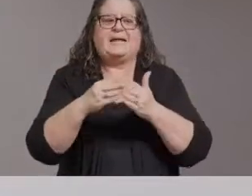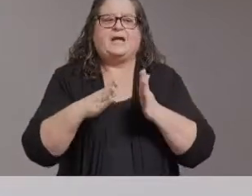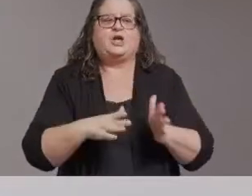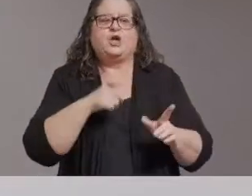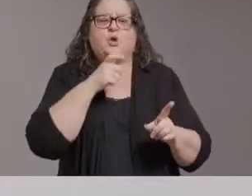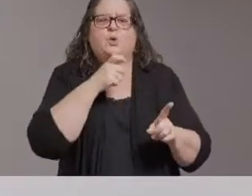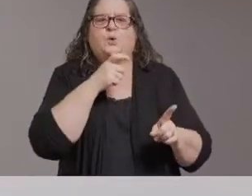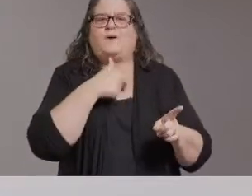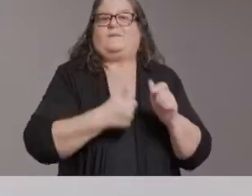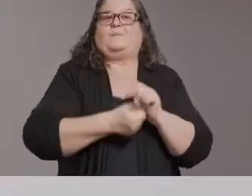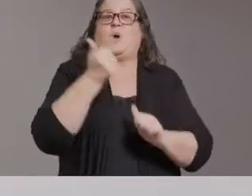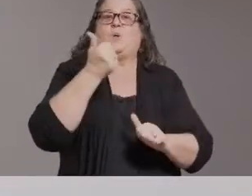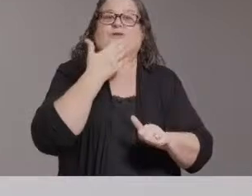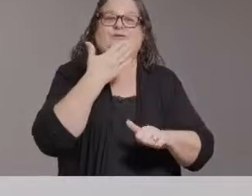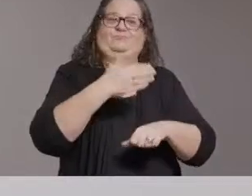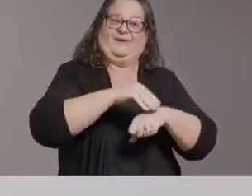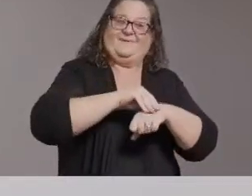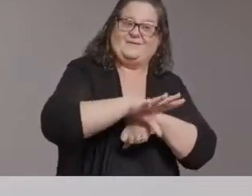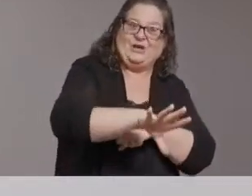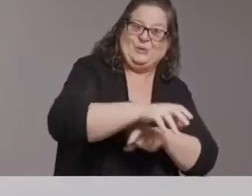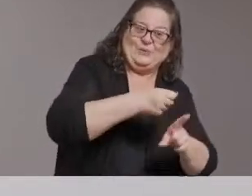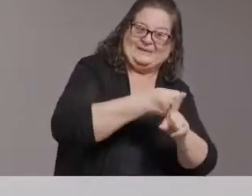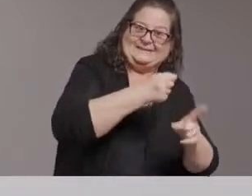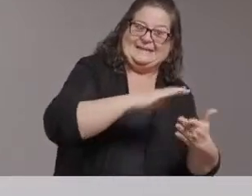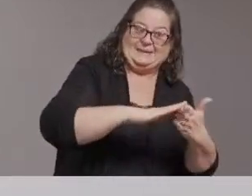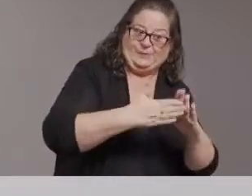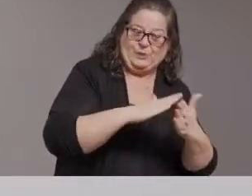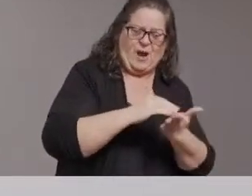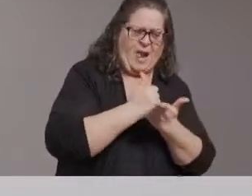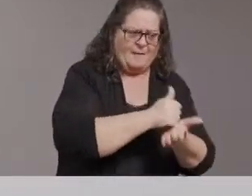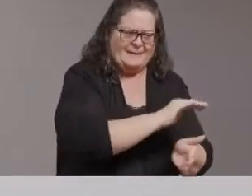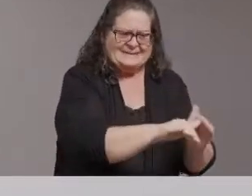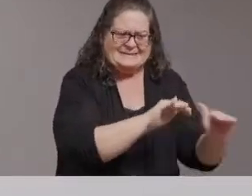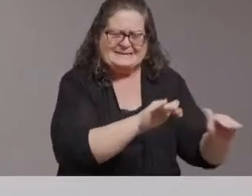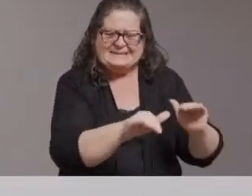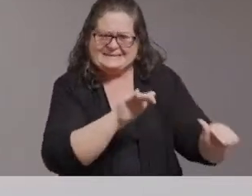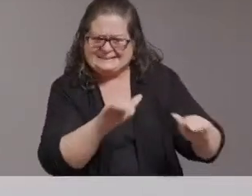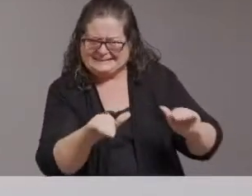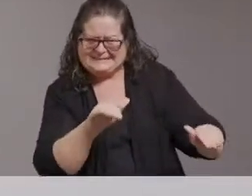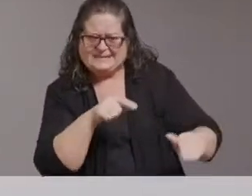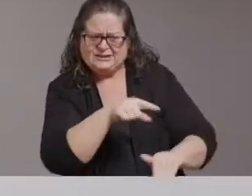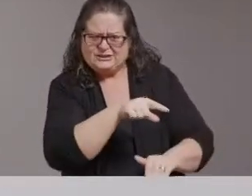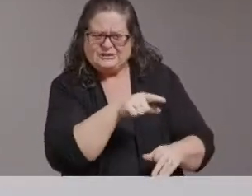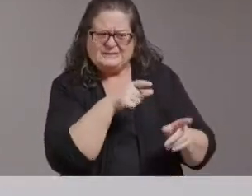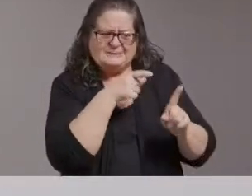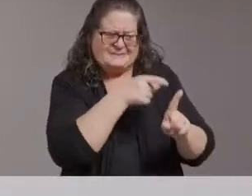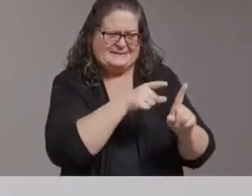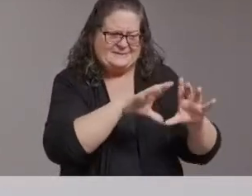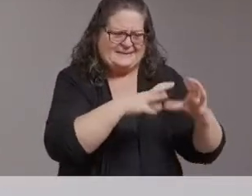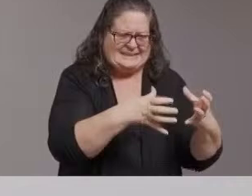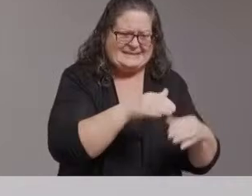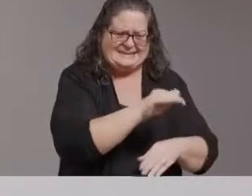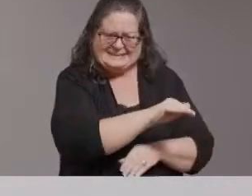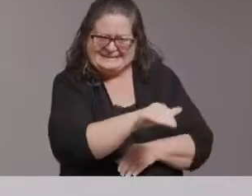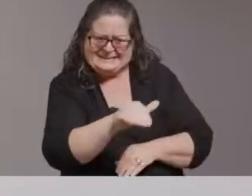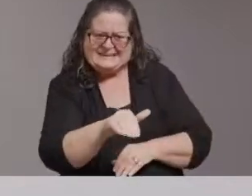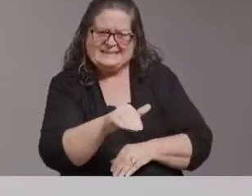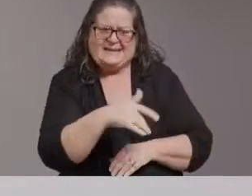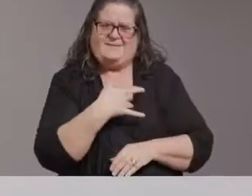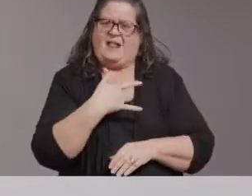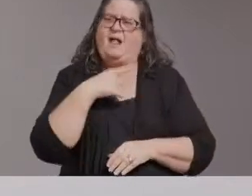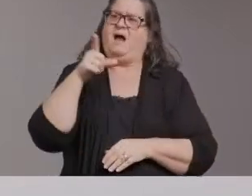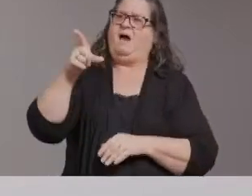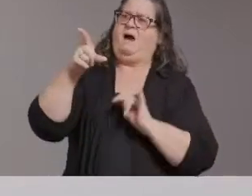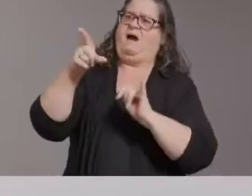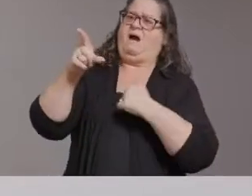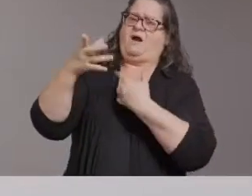communities to, help spread the message, to identify trusted community leaders that we can work with to also spread